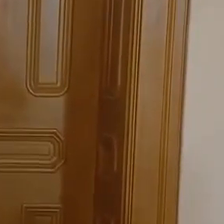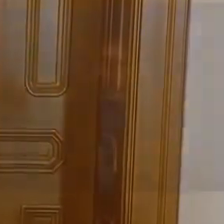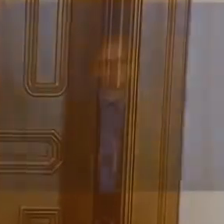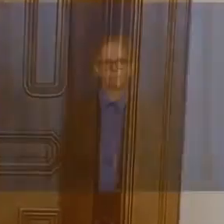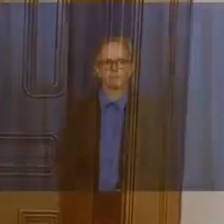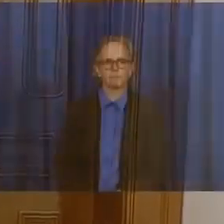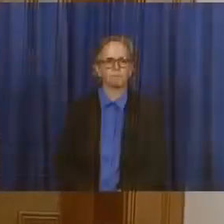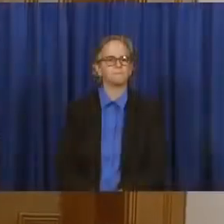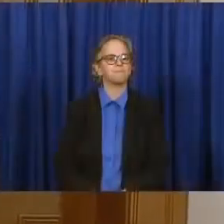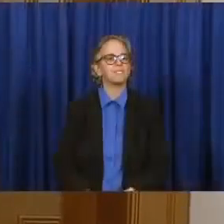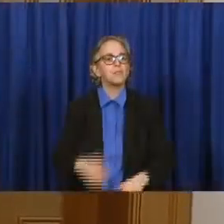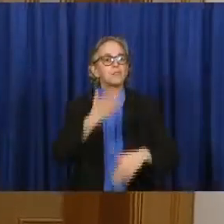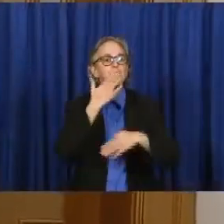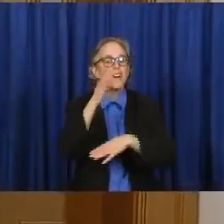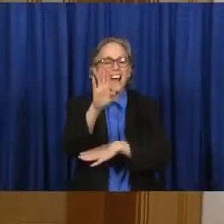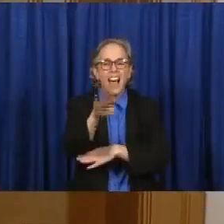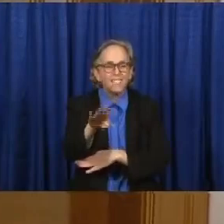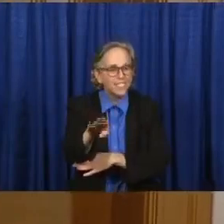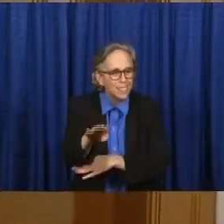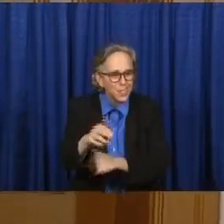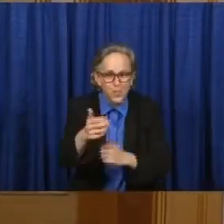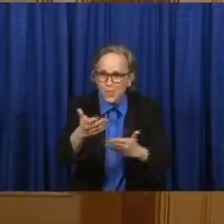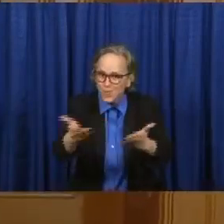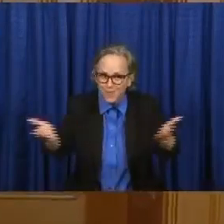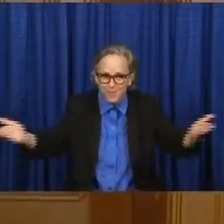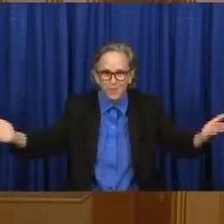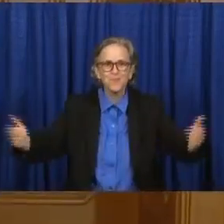Afternoon, everyone.